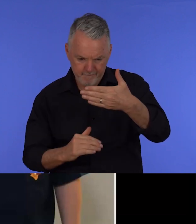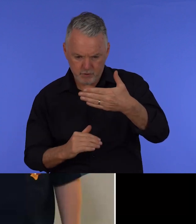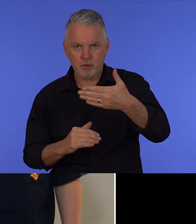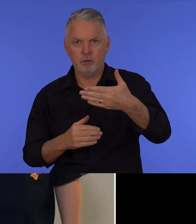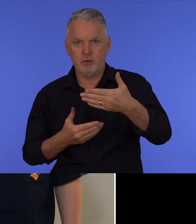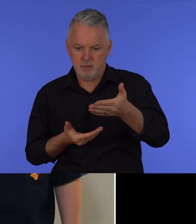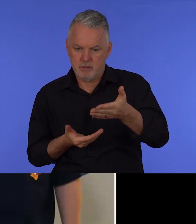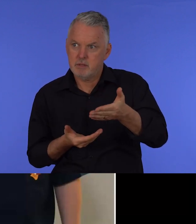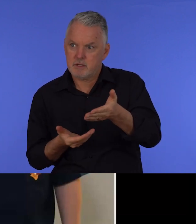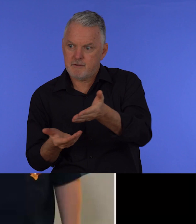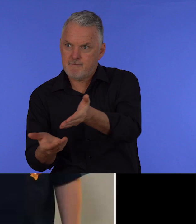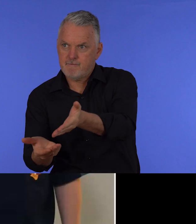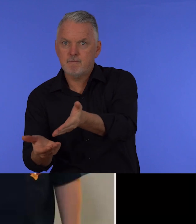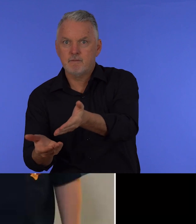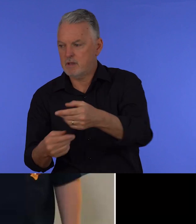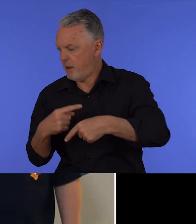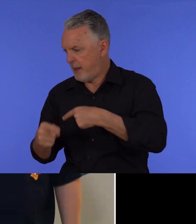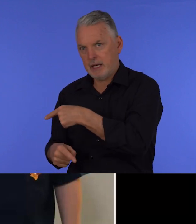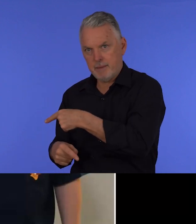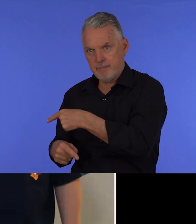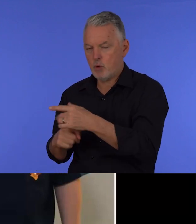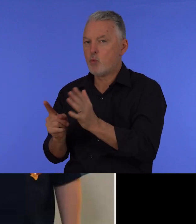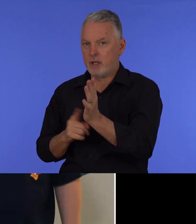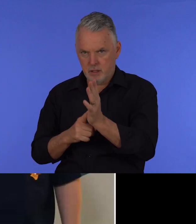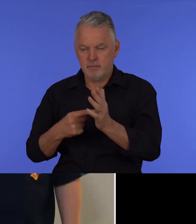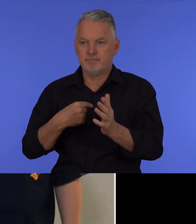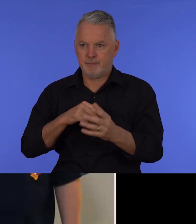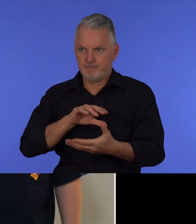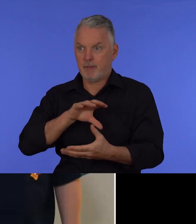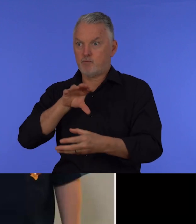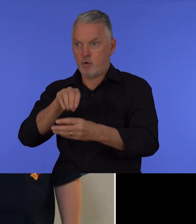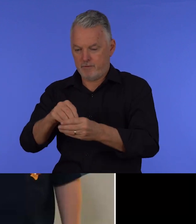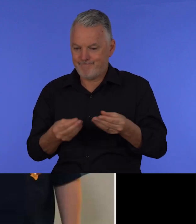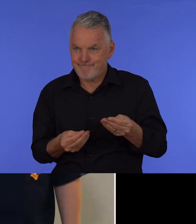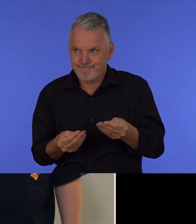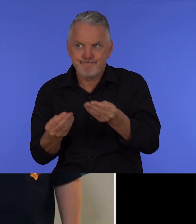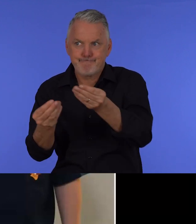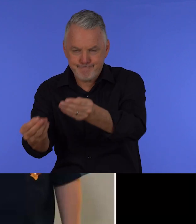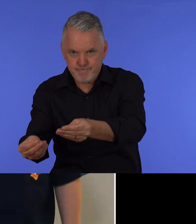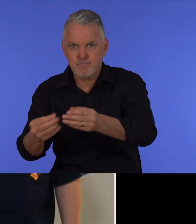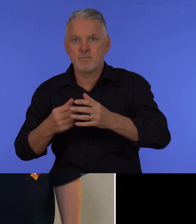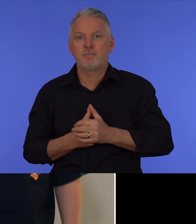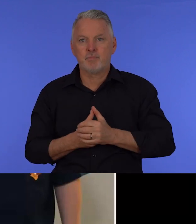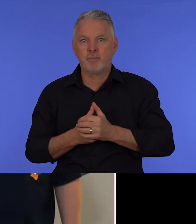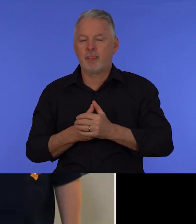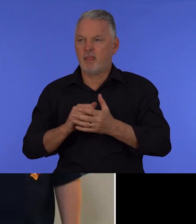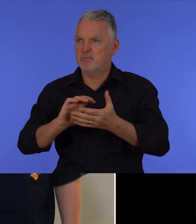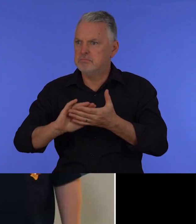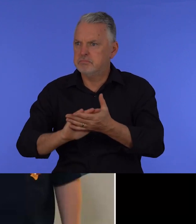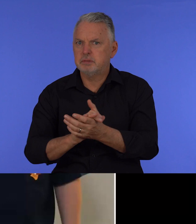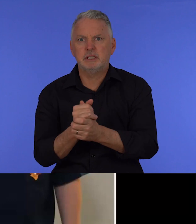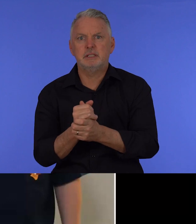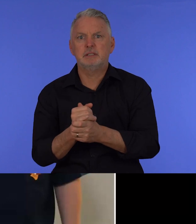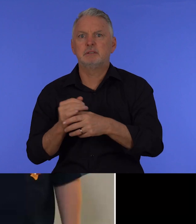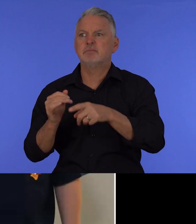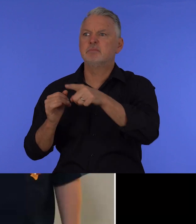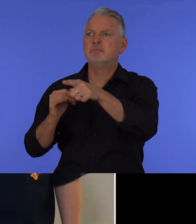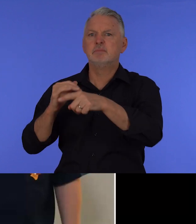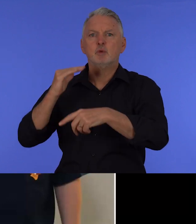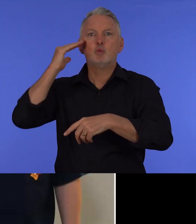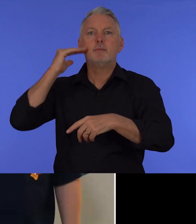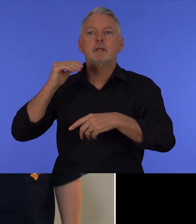1-page profile and a statement of vision for Will and his life, and I went in with those and